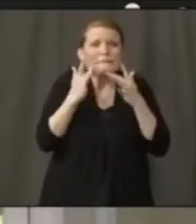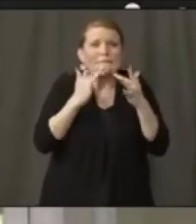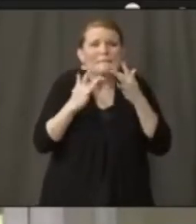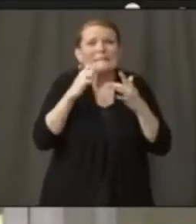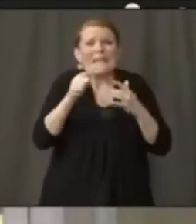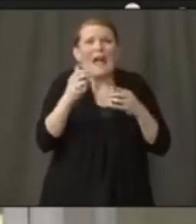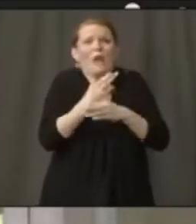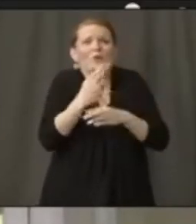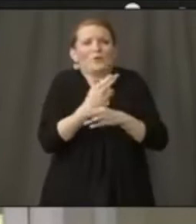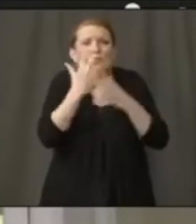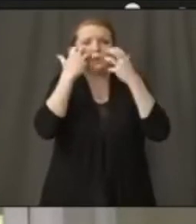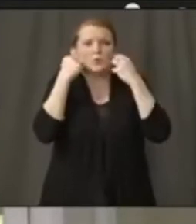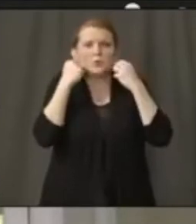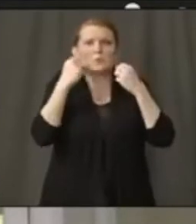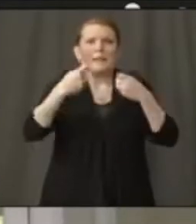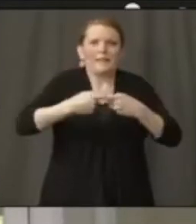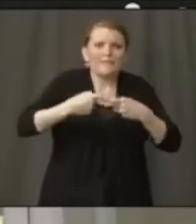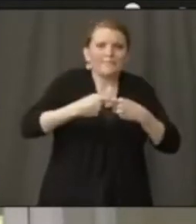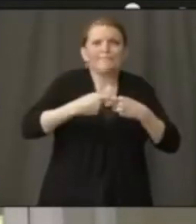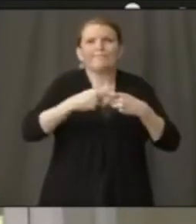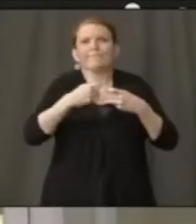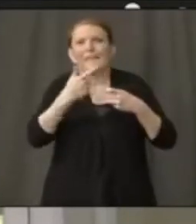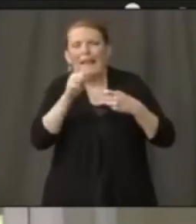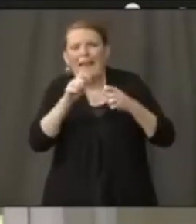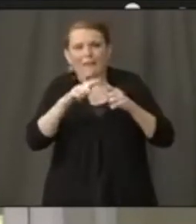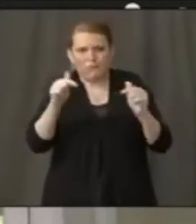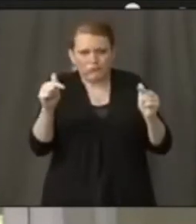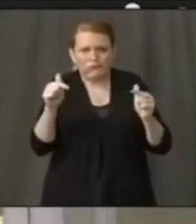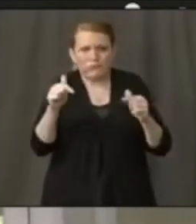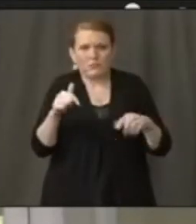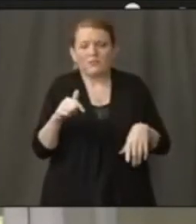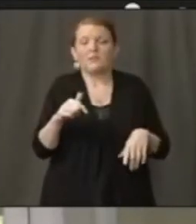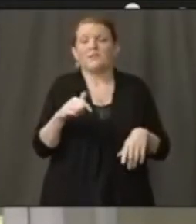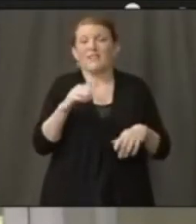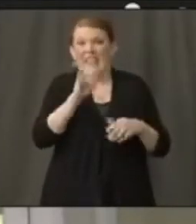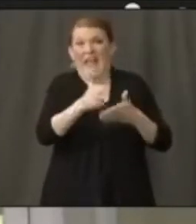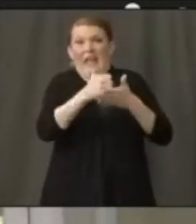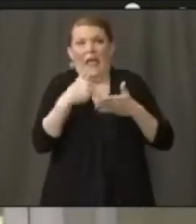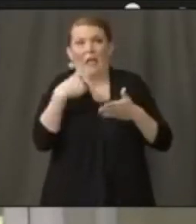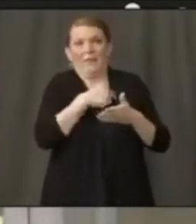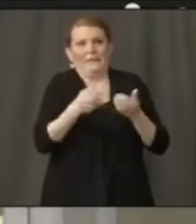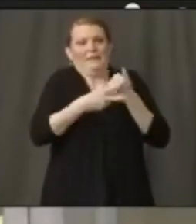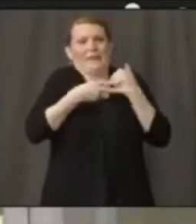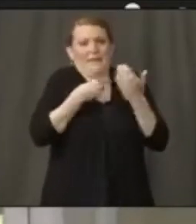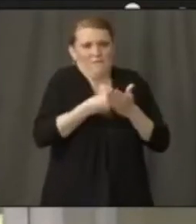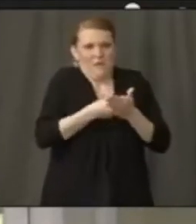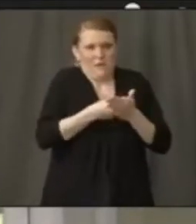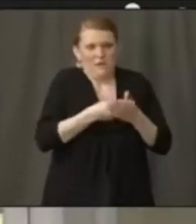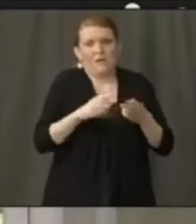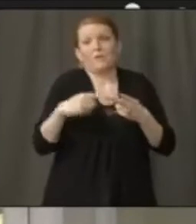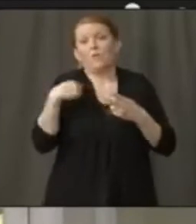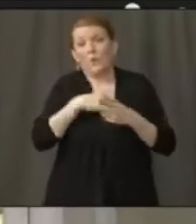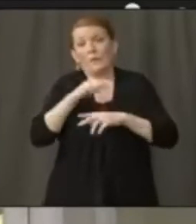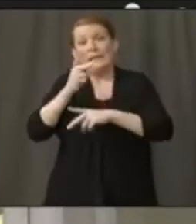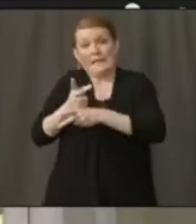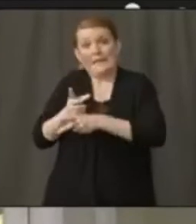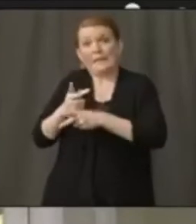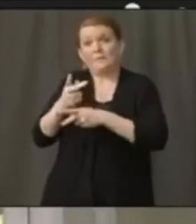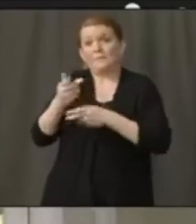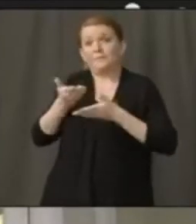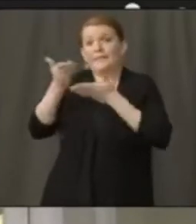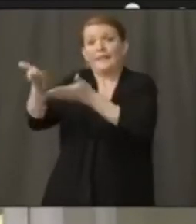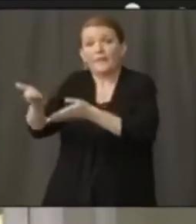significantly, but we are holding our own due to the fact that we have the greatest staff in the business and our support from our our